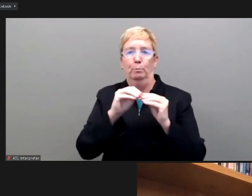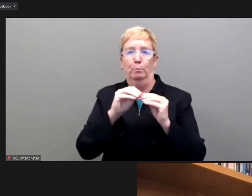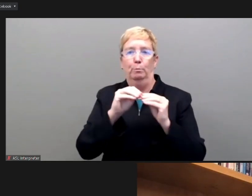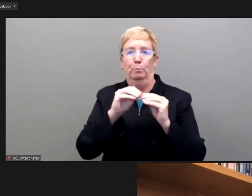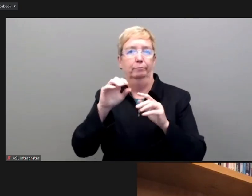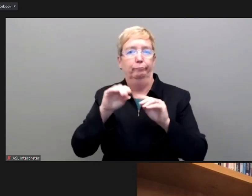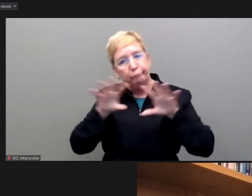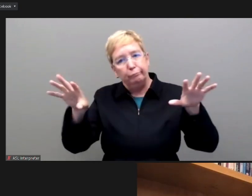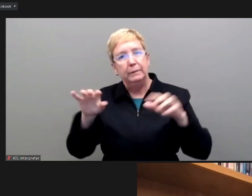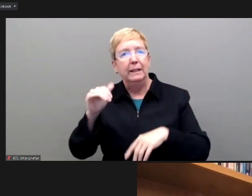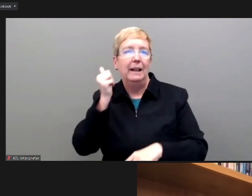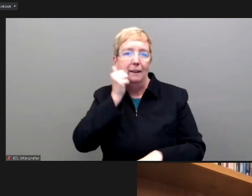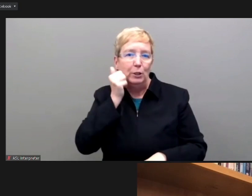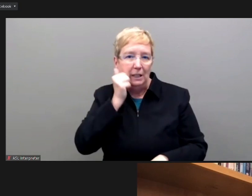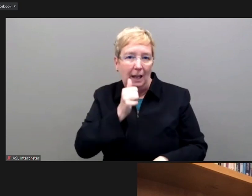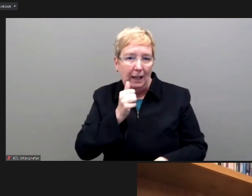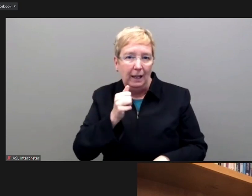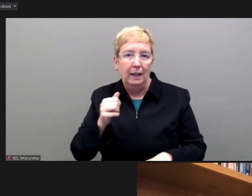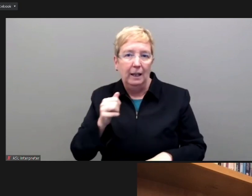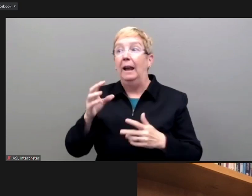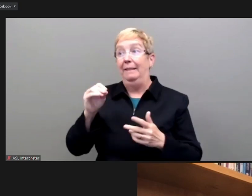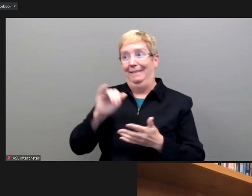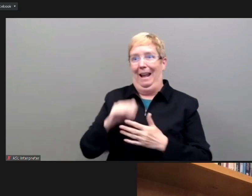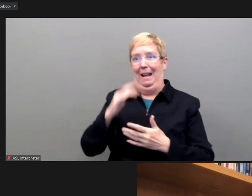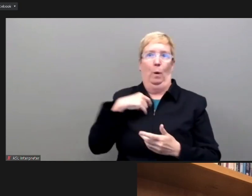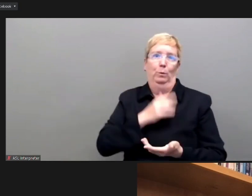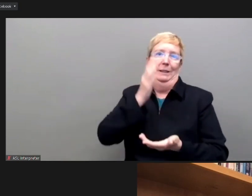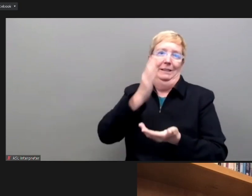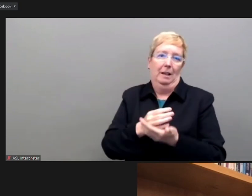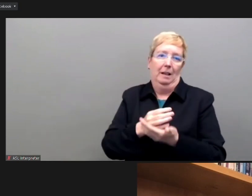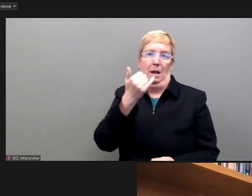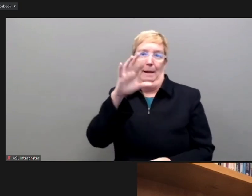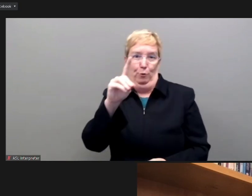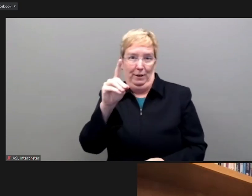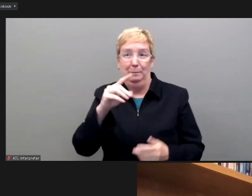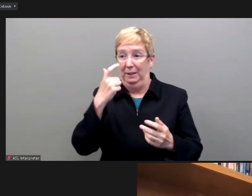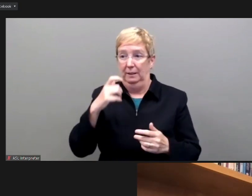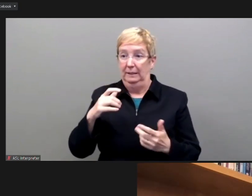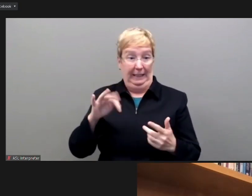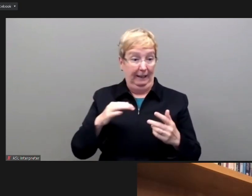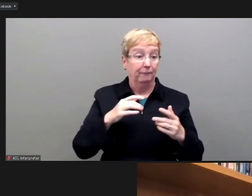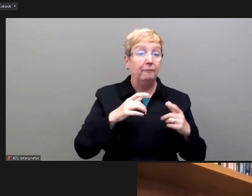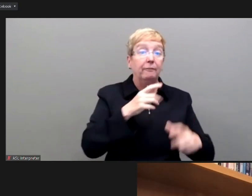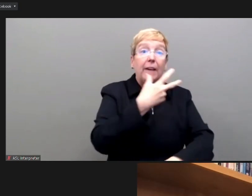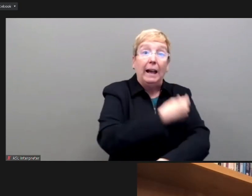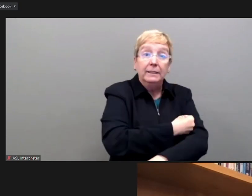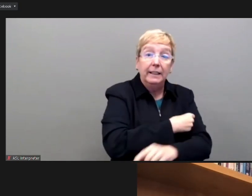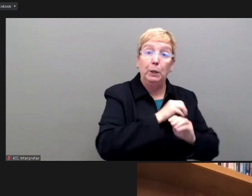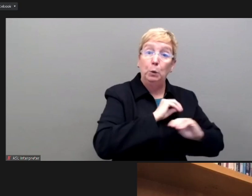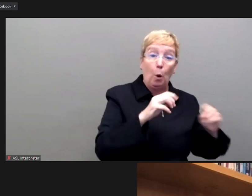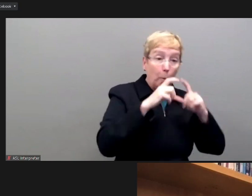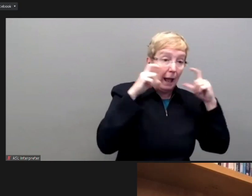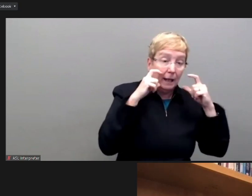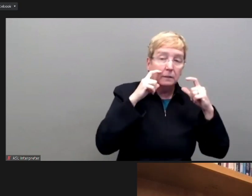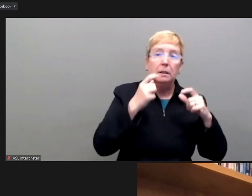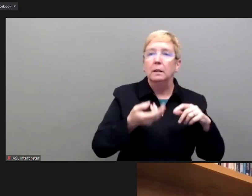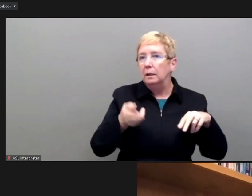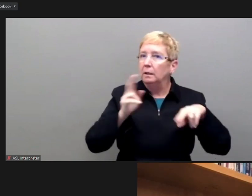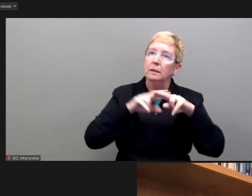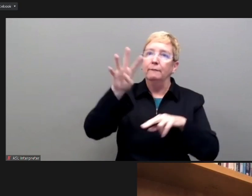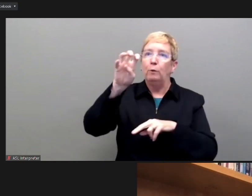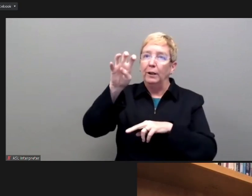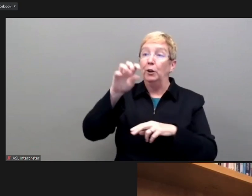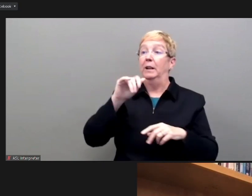do a hybrid, which is why we're no longer doing a hybrid, I can reduce transmission and reduce cases to less than